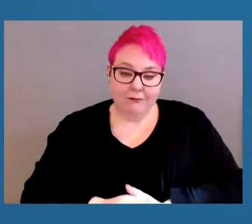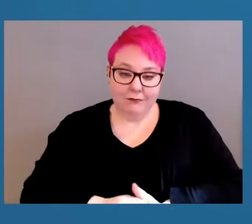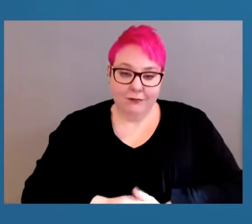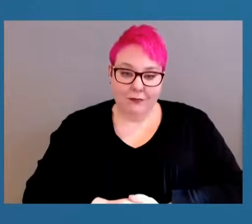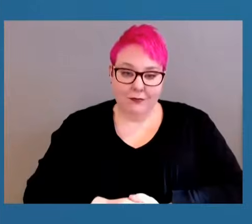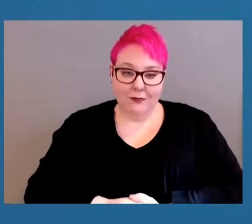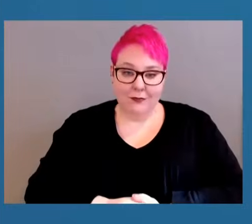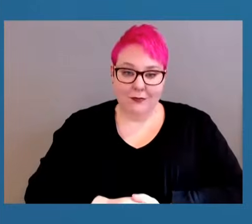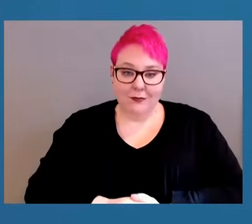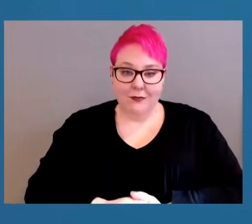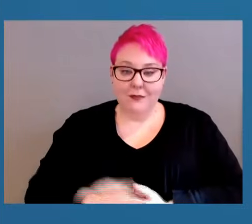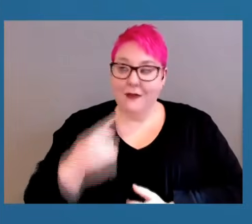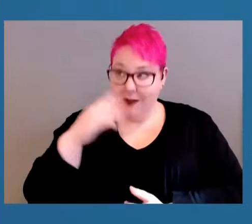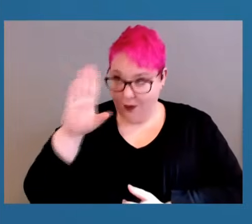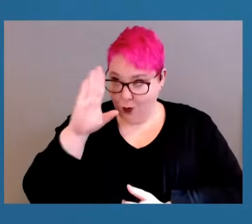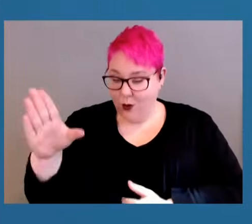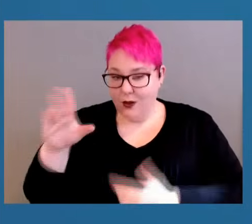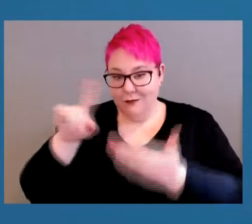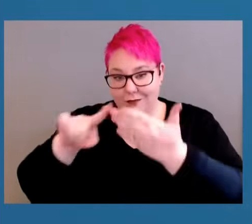Said he'd look into it.